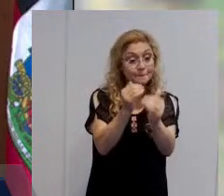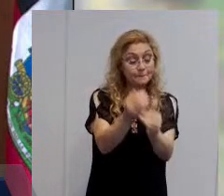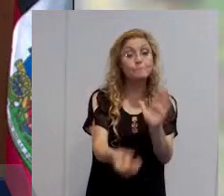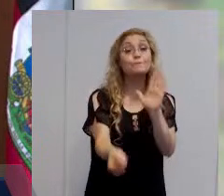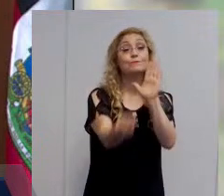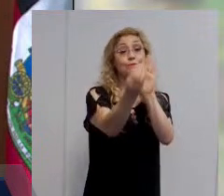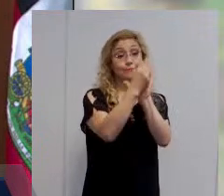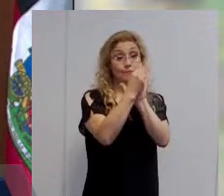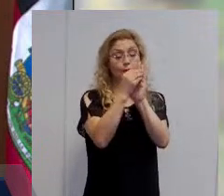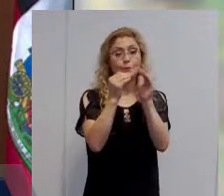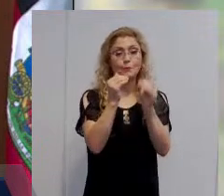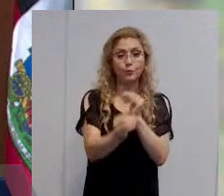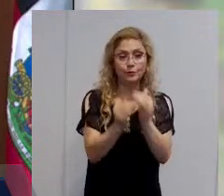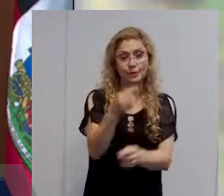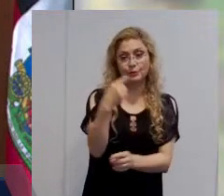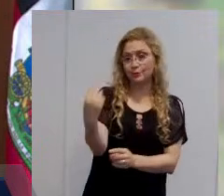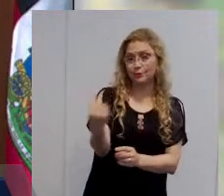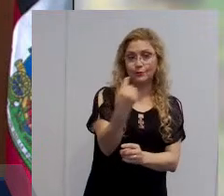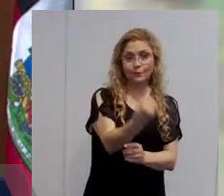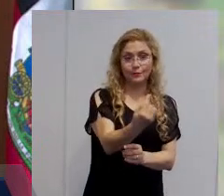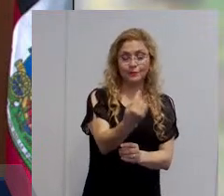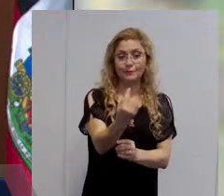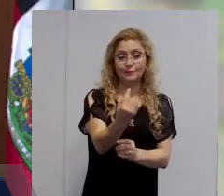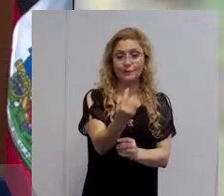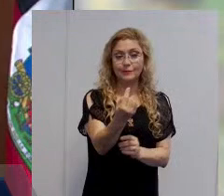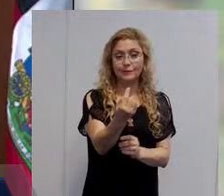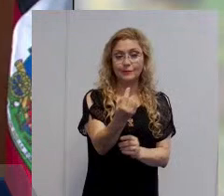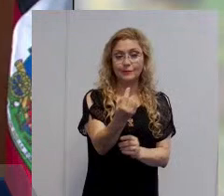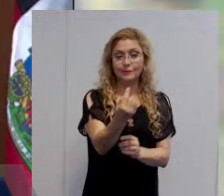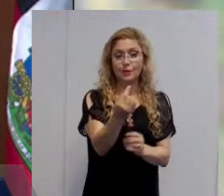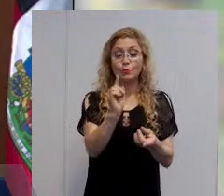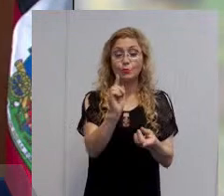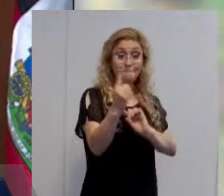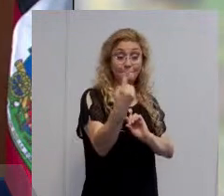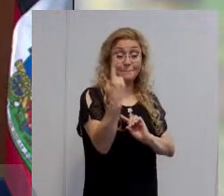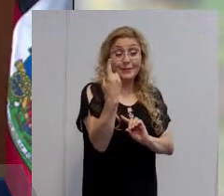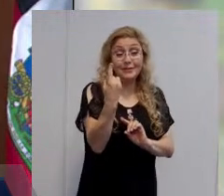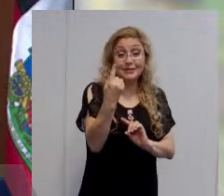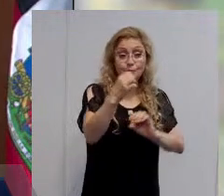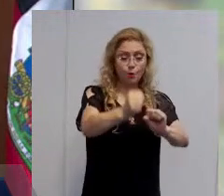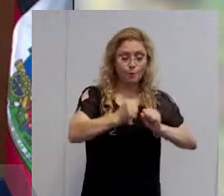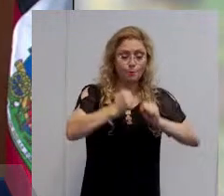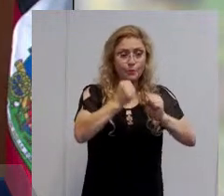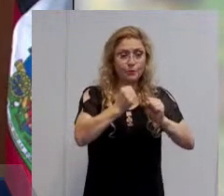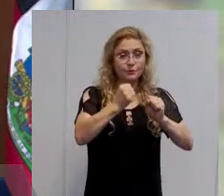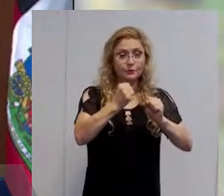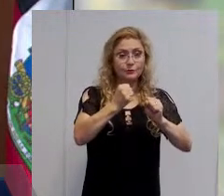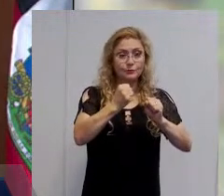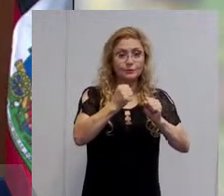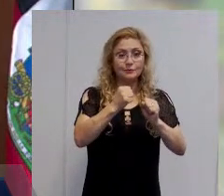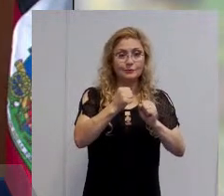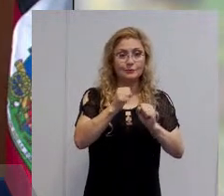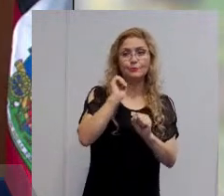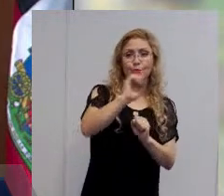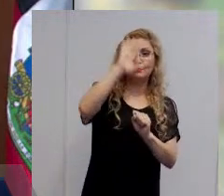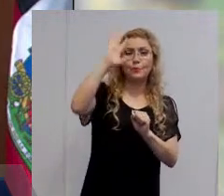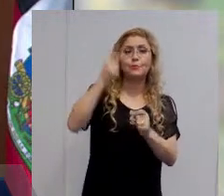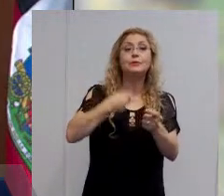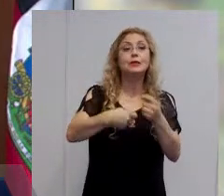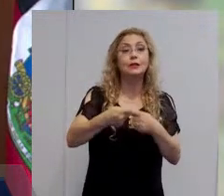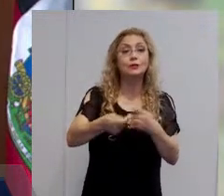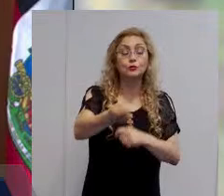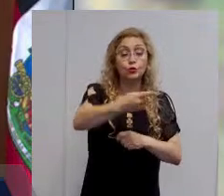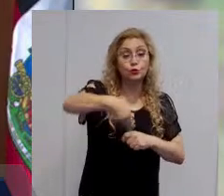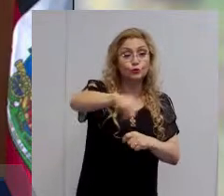process, of recording each process, and in turn, this may turn into the main strength in the sphere